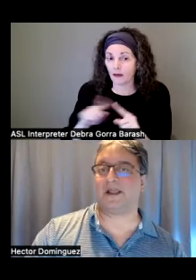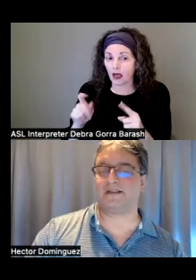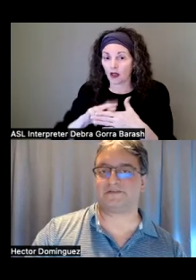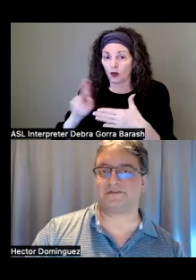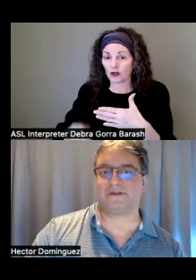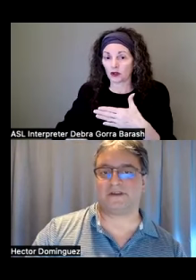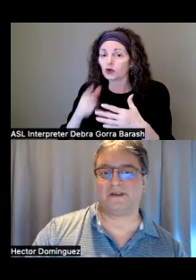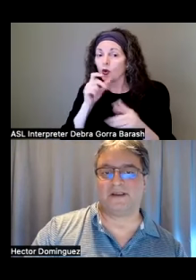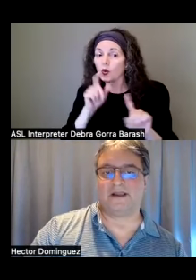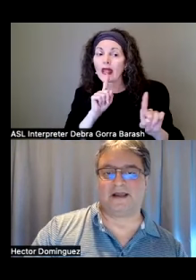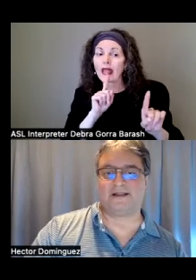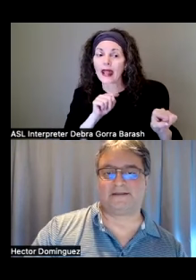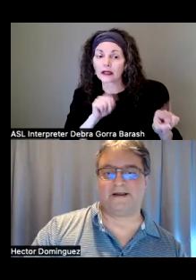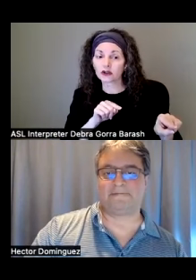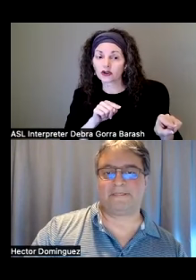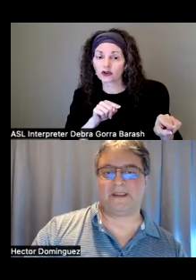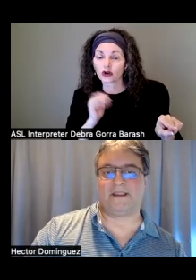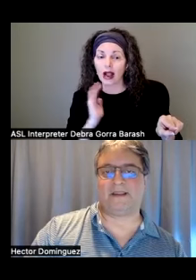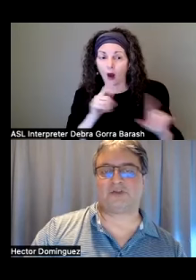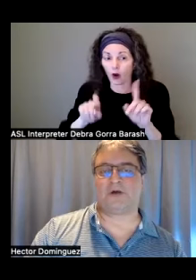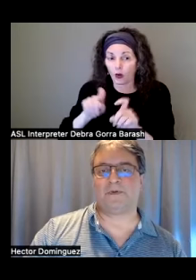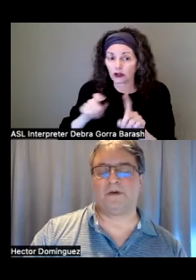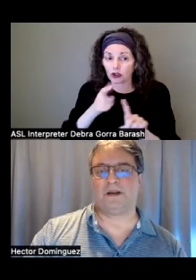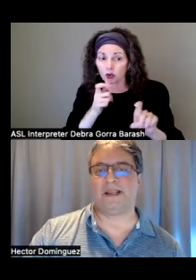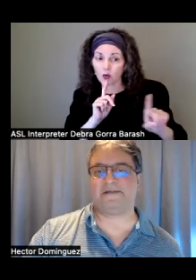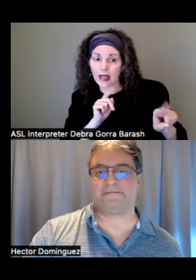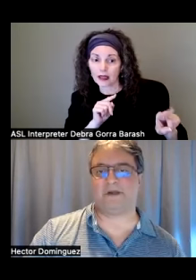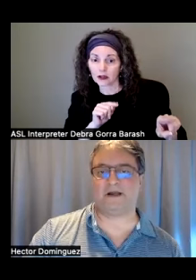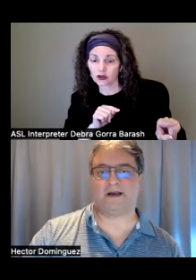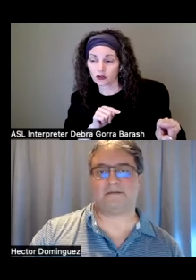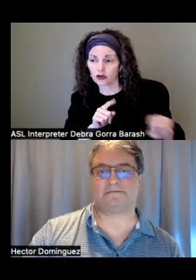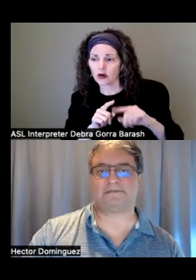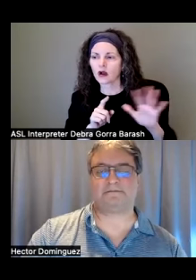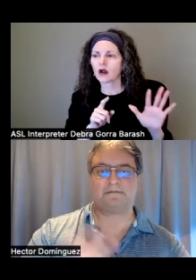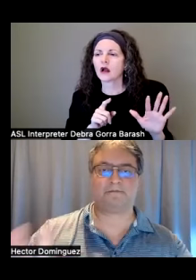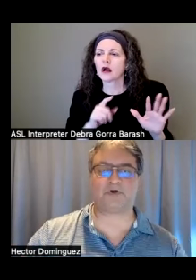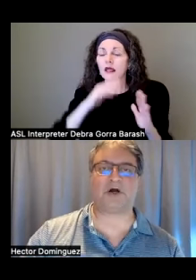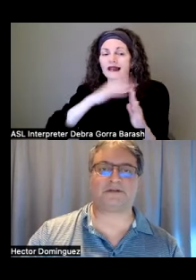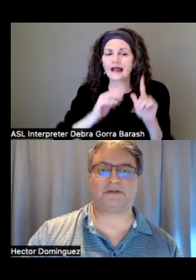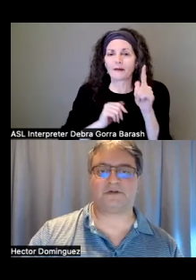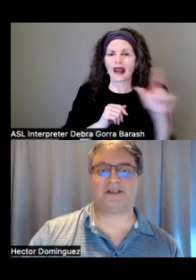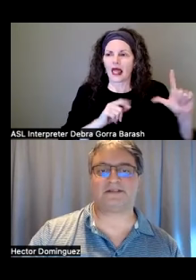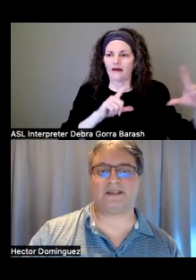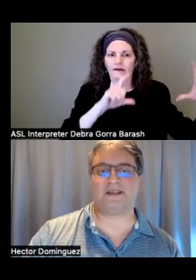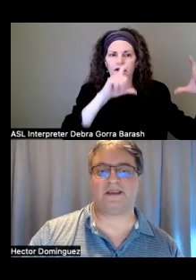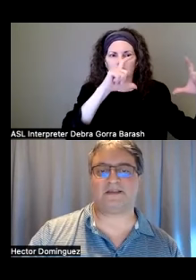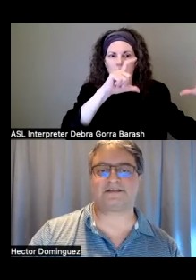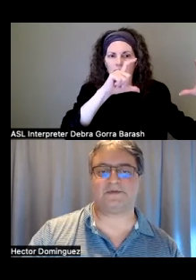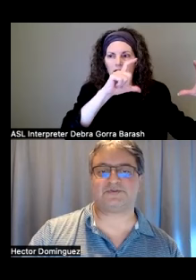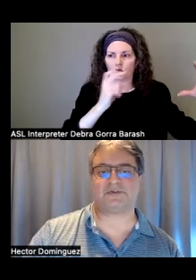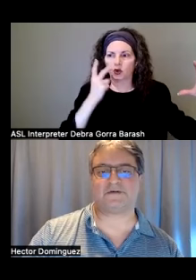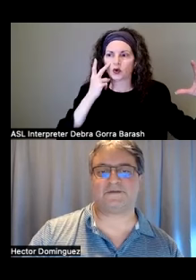answered the survey. And the top left plot, you can see